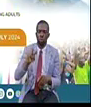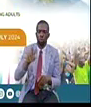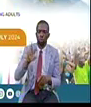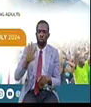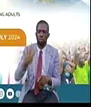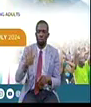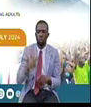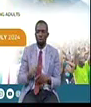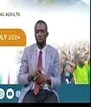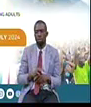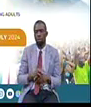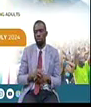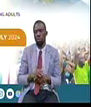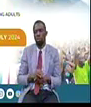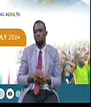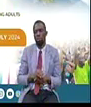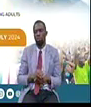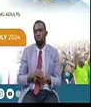Today,